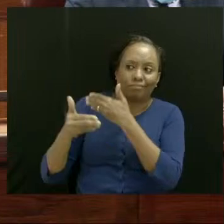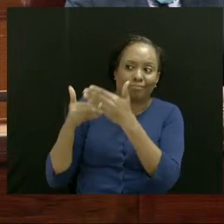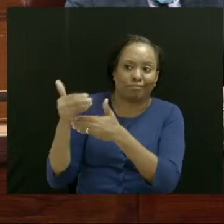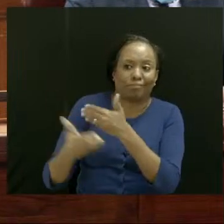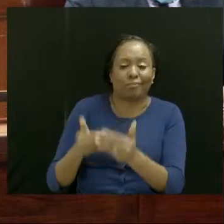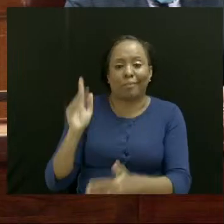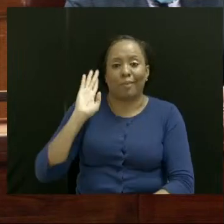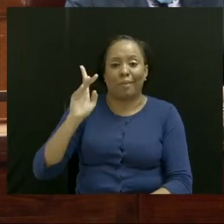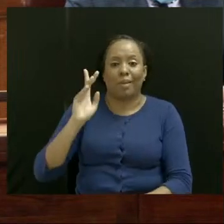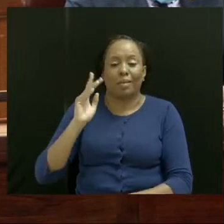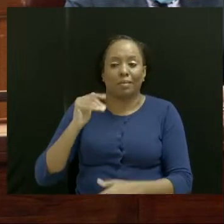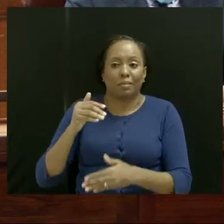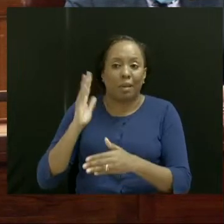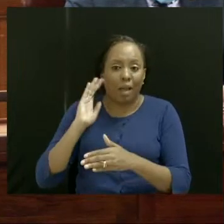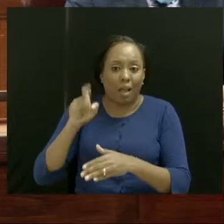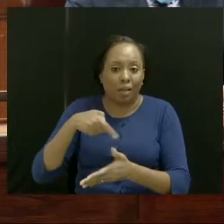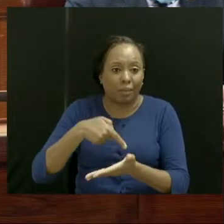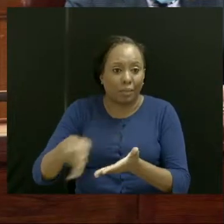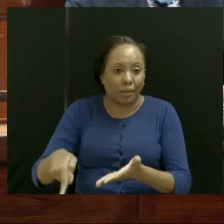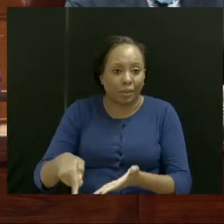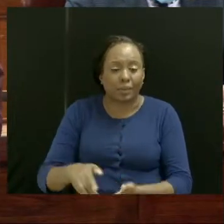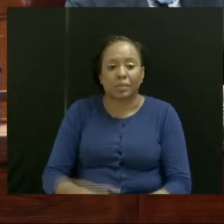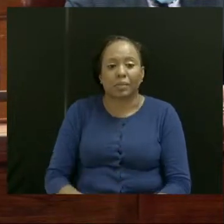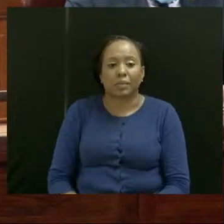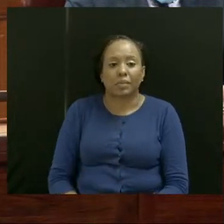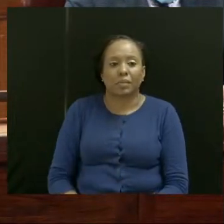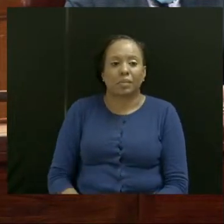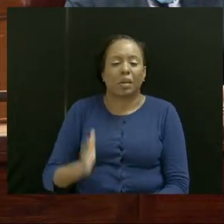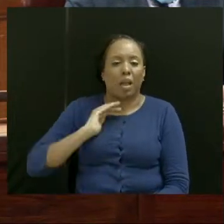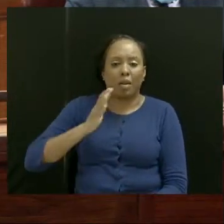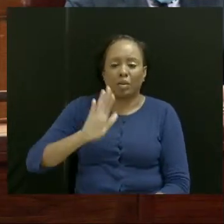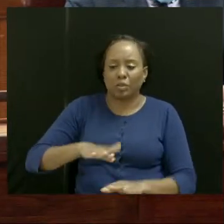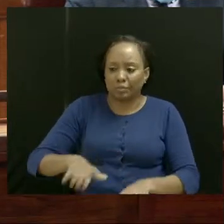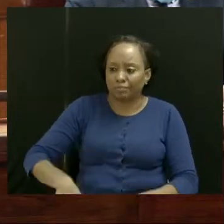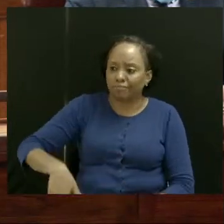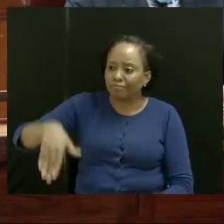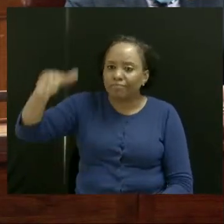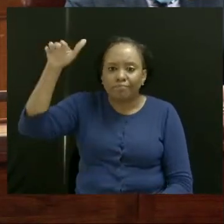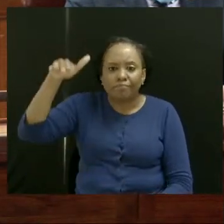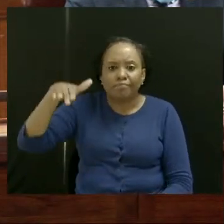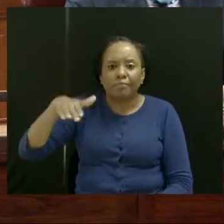against a backdrop where there's no certainty of job opportunity.